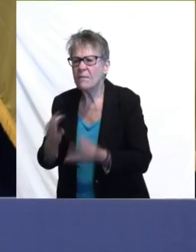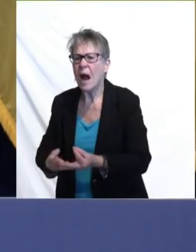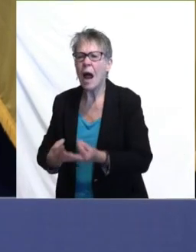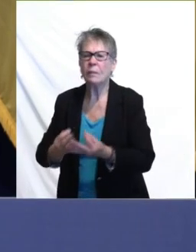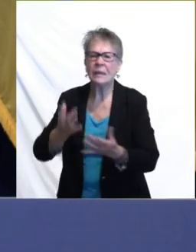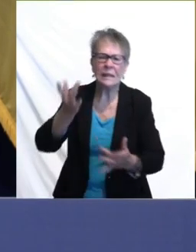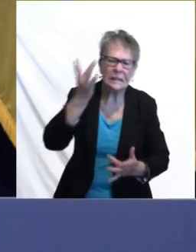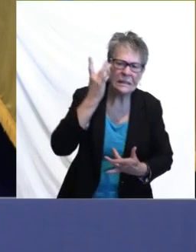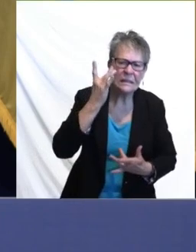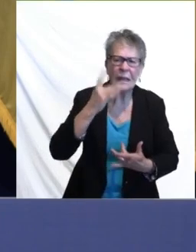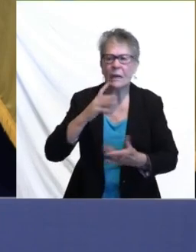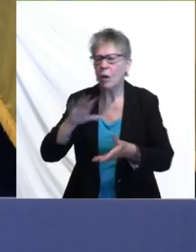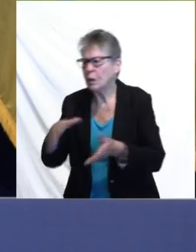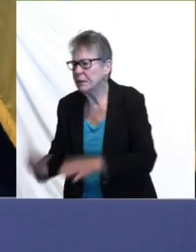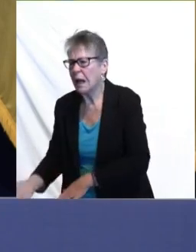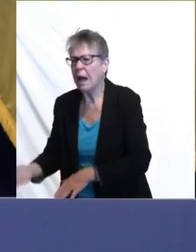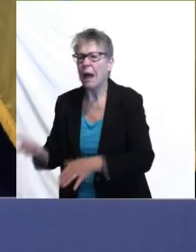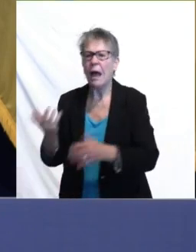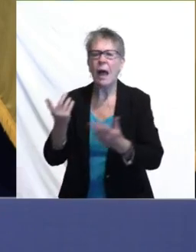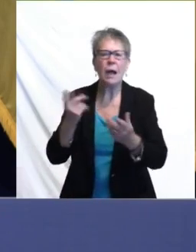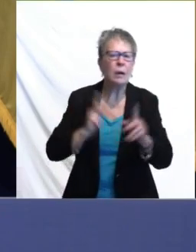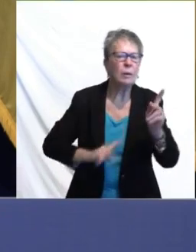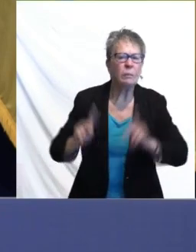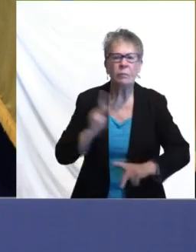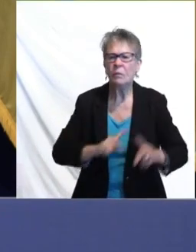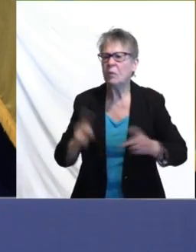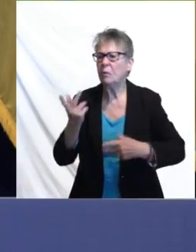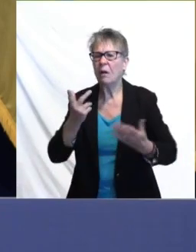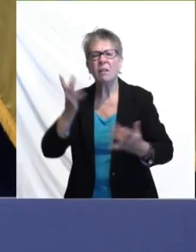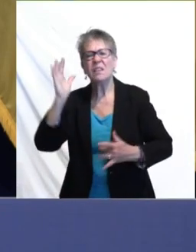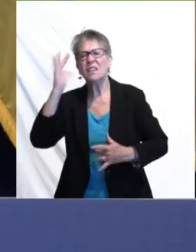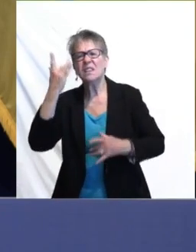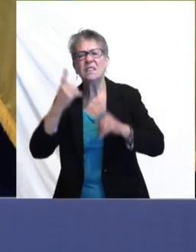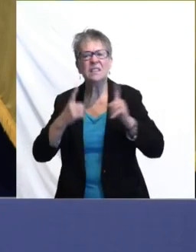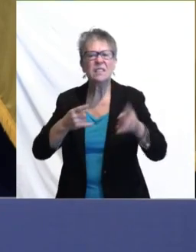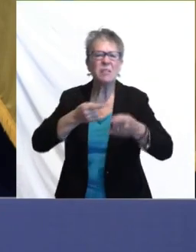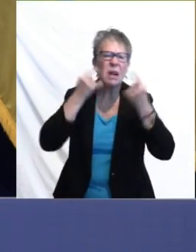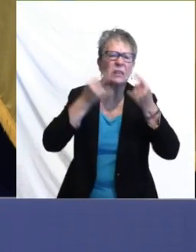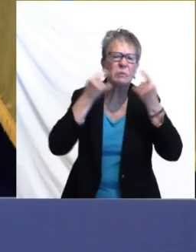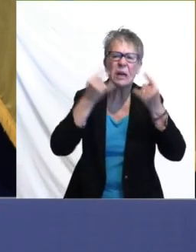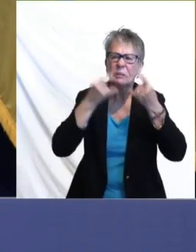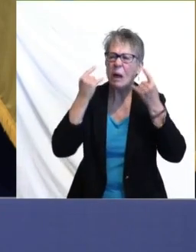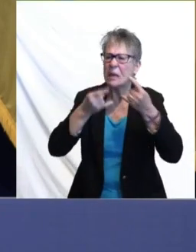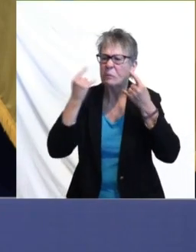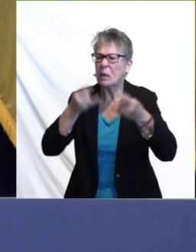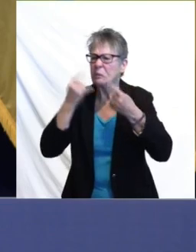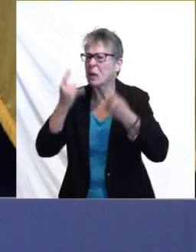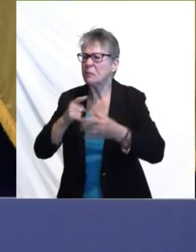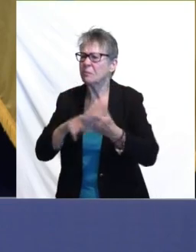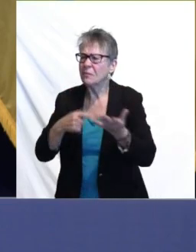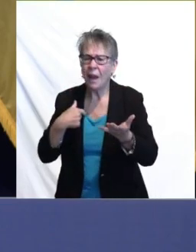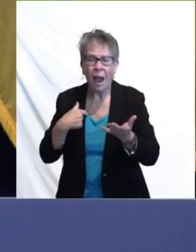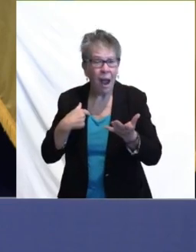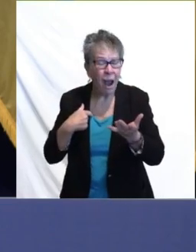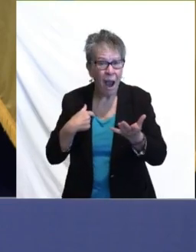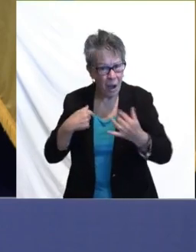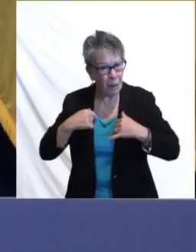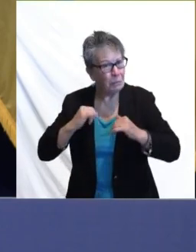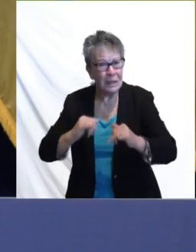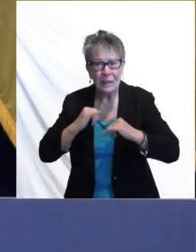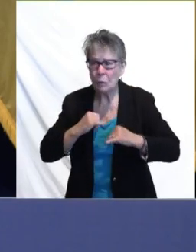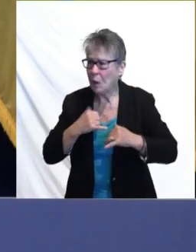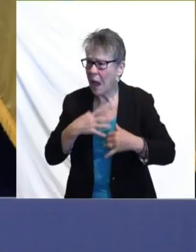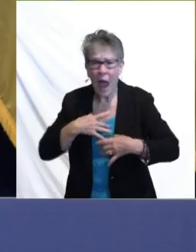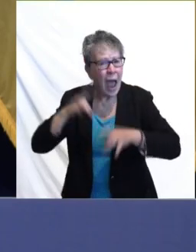died, people who are sick of mandates and masks. By the way, I am as well, who could not